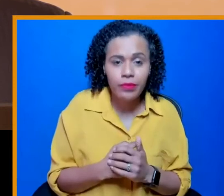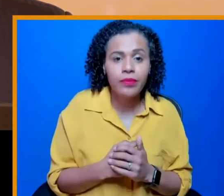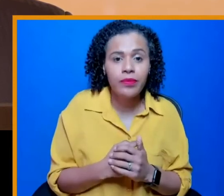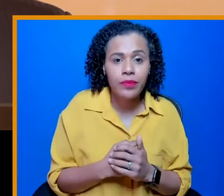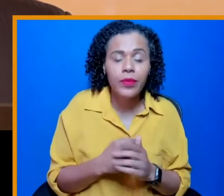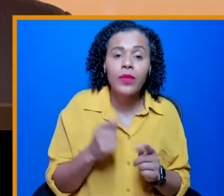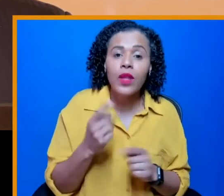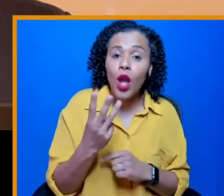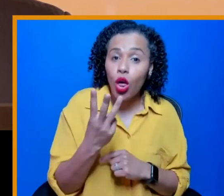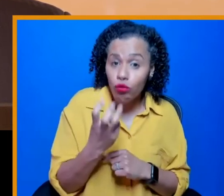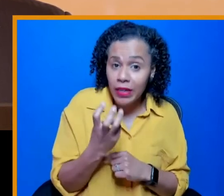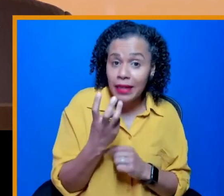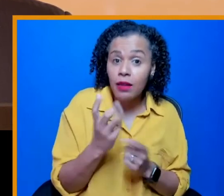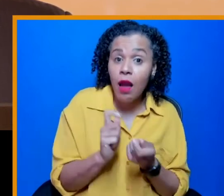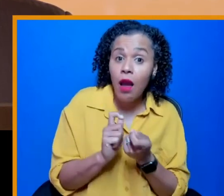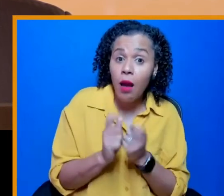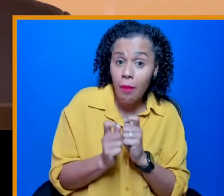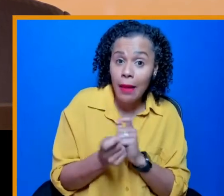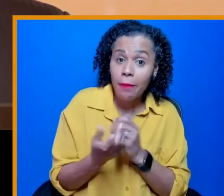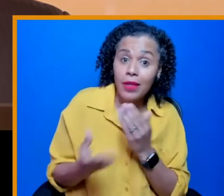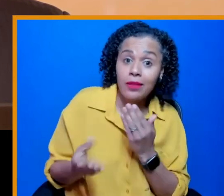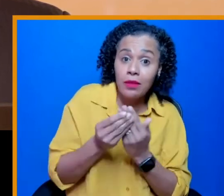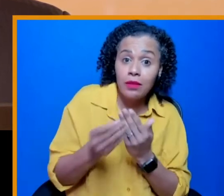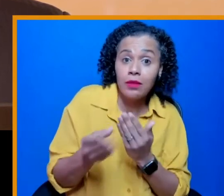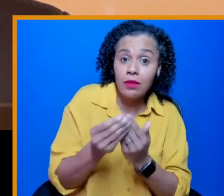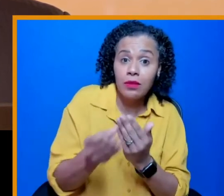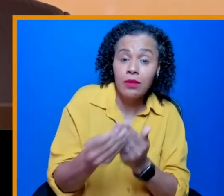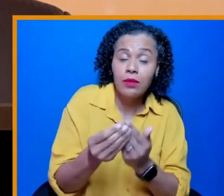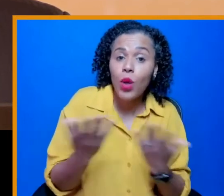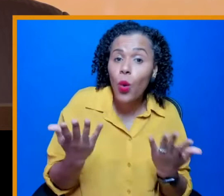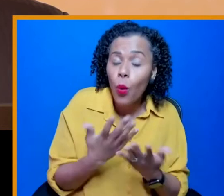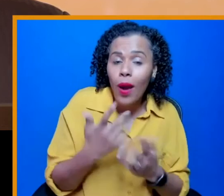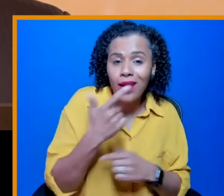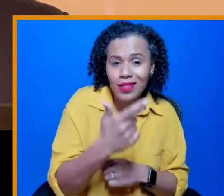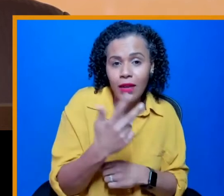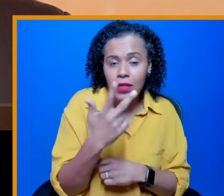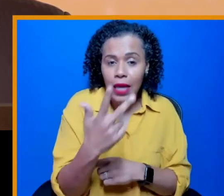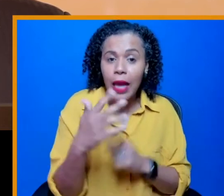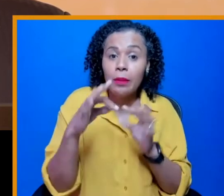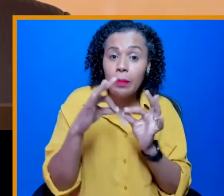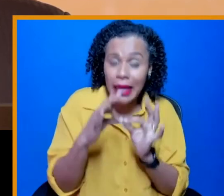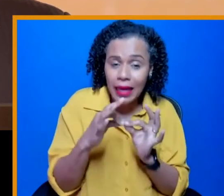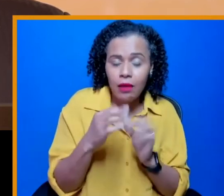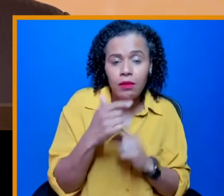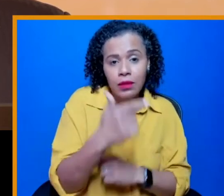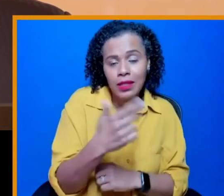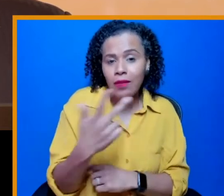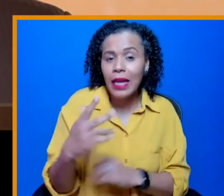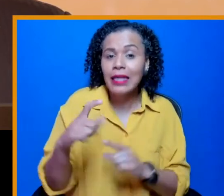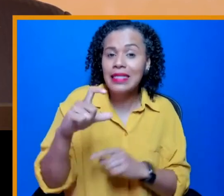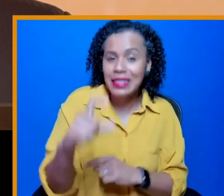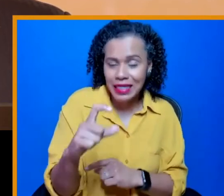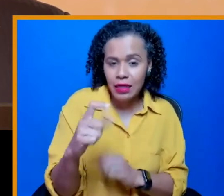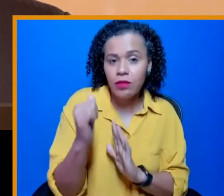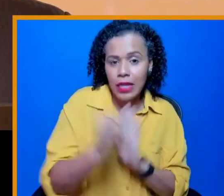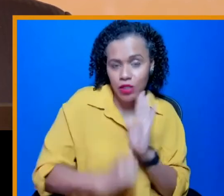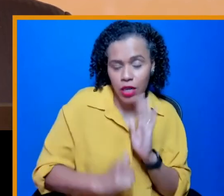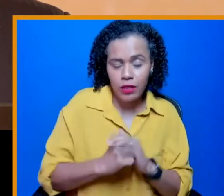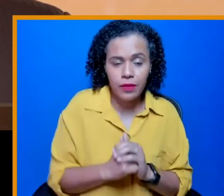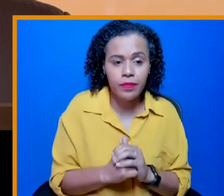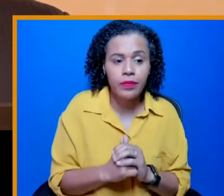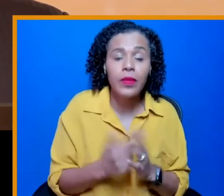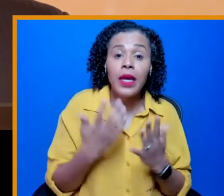three amendments, which you will find on 78B and 78C of the agenda. We have had